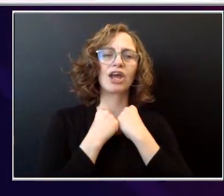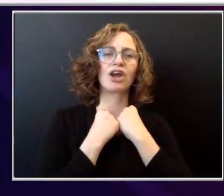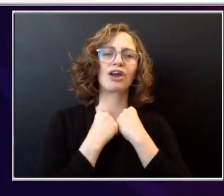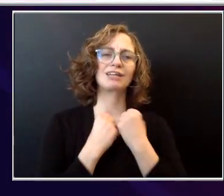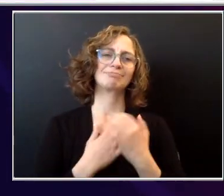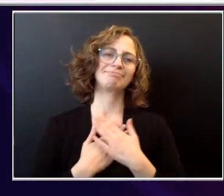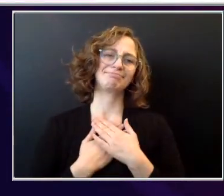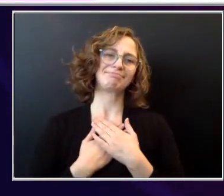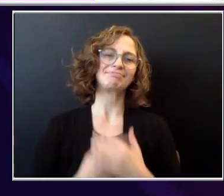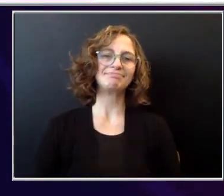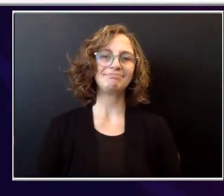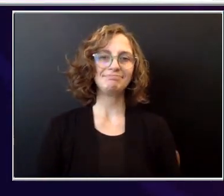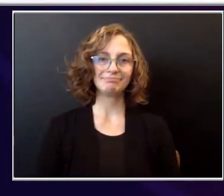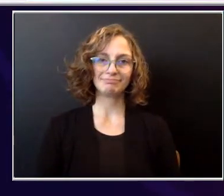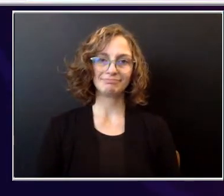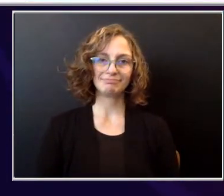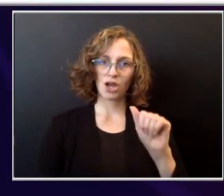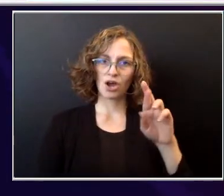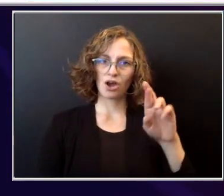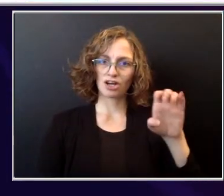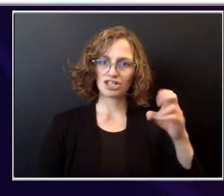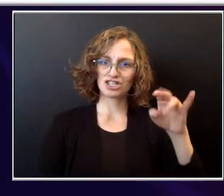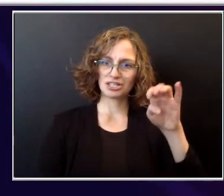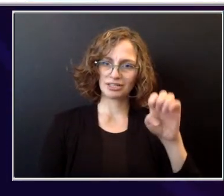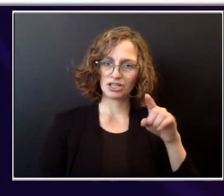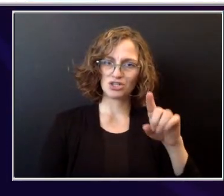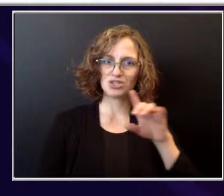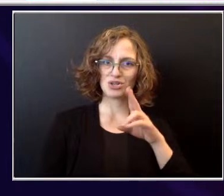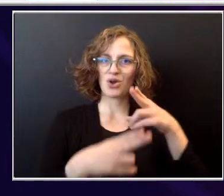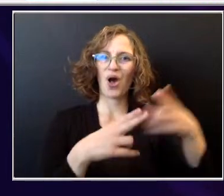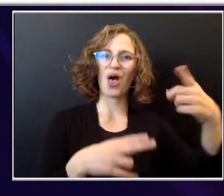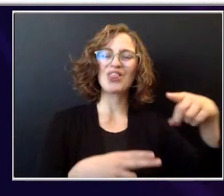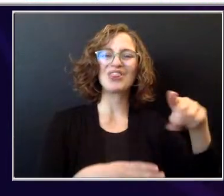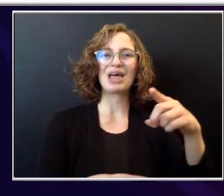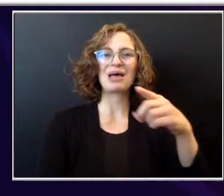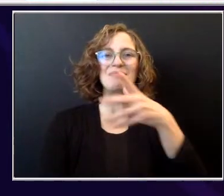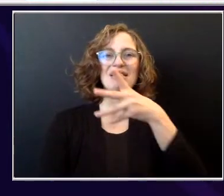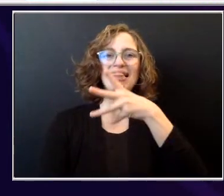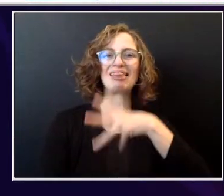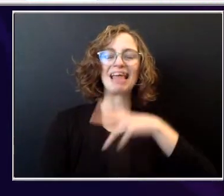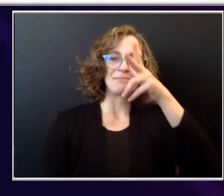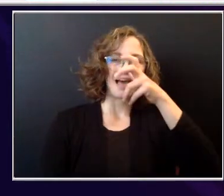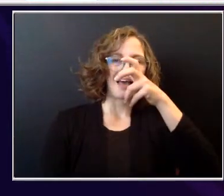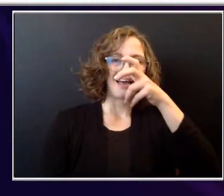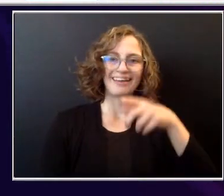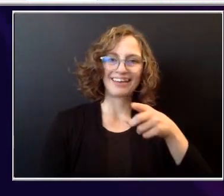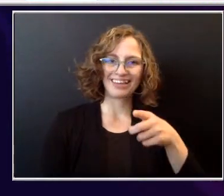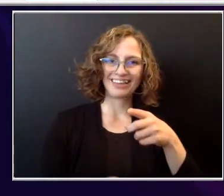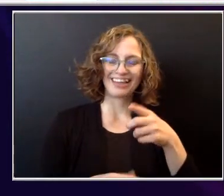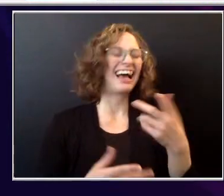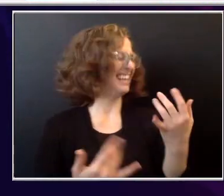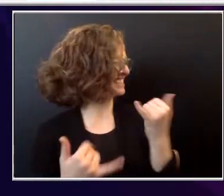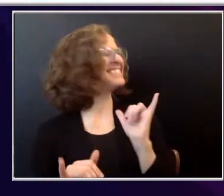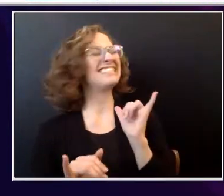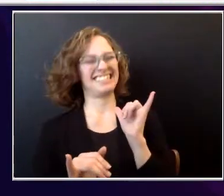you call them Ladybug? I know that's what you like to call everyone. I still use that